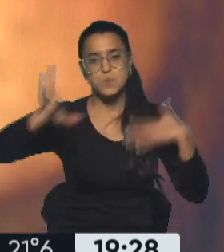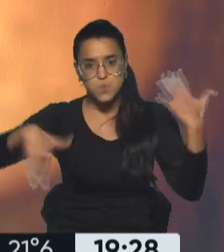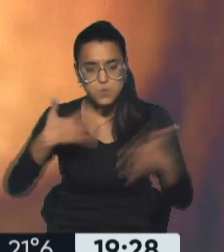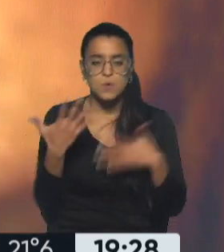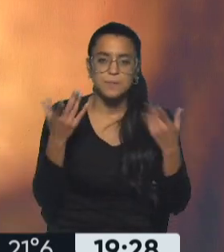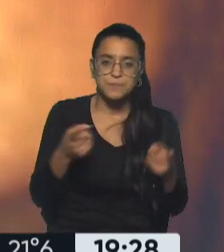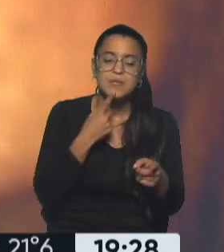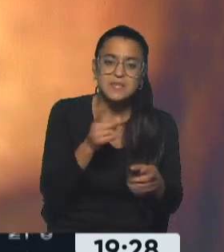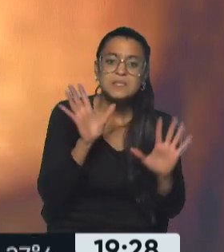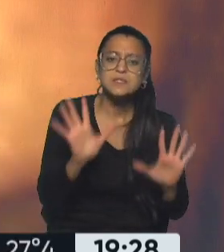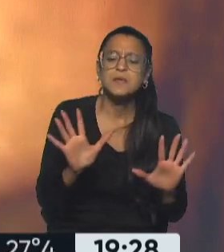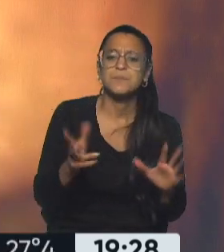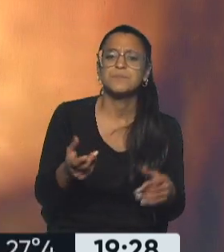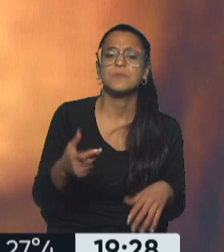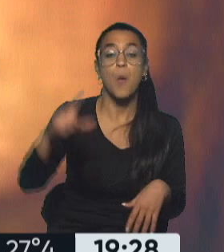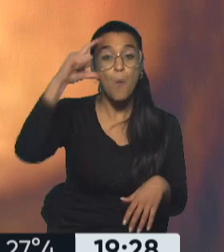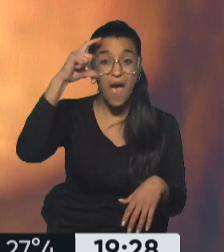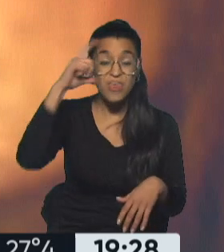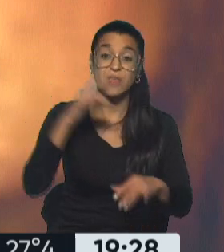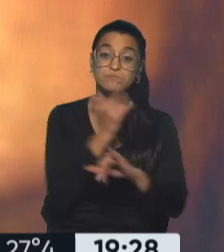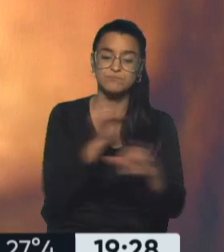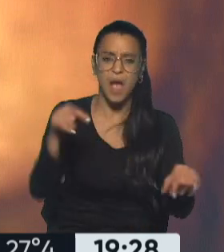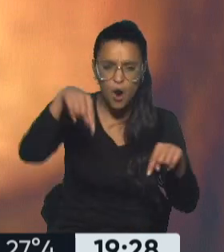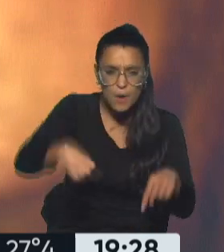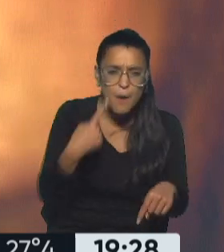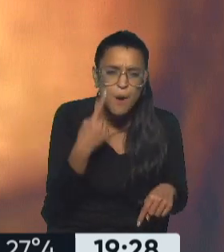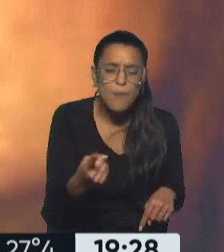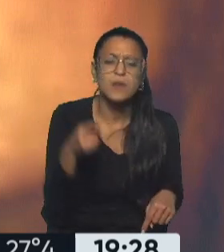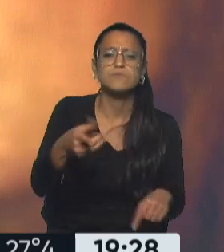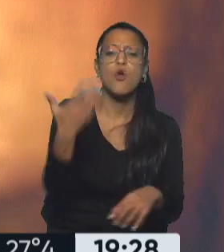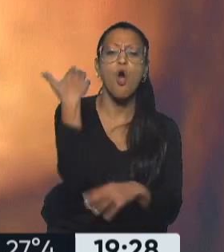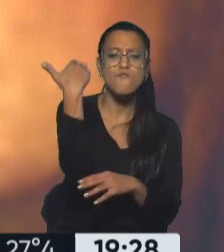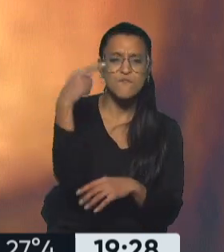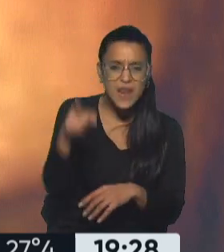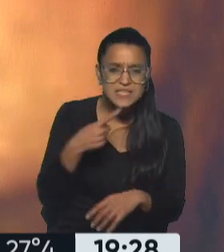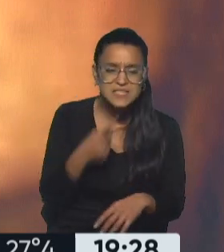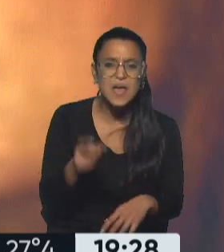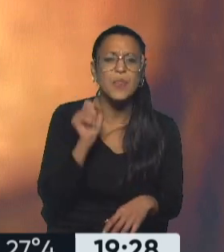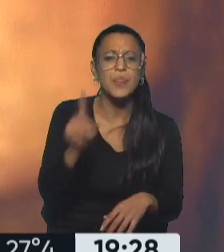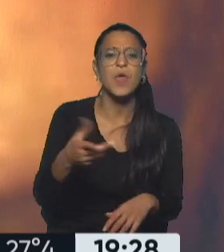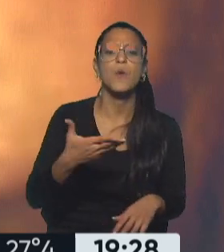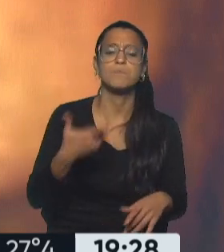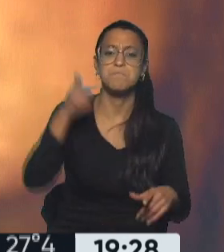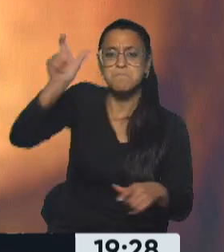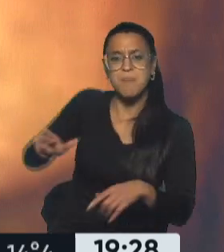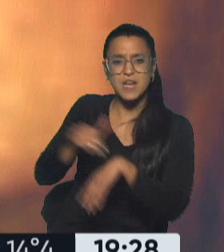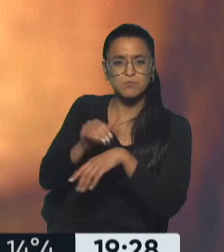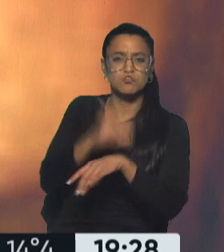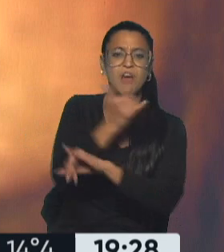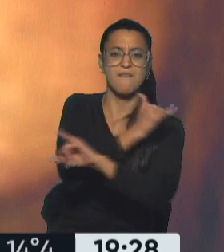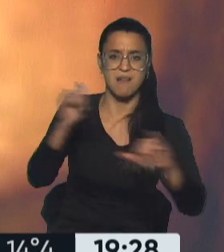había manifestado al respecto Joe Biden. Y lo que vamos a escuchar es parte de la conferencia de prensa de la vocera de la Casa Blanca.